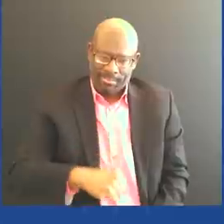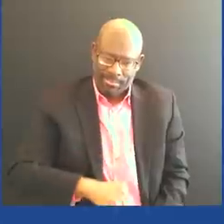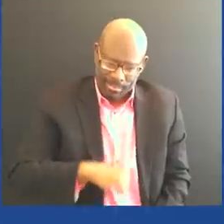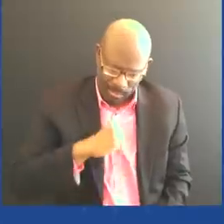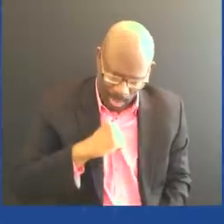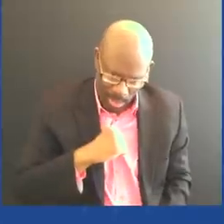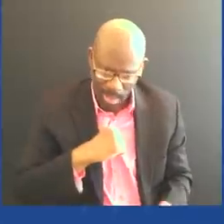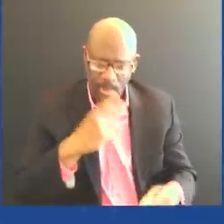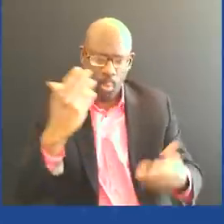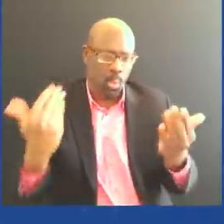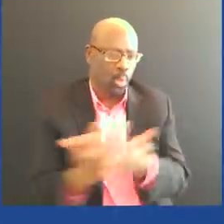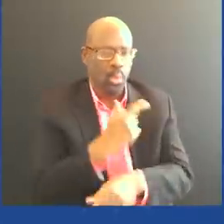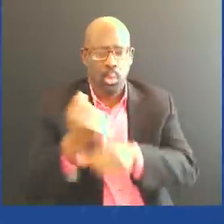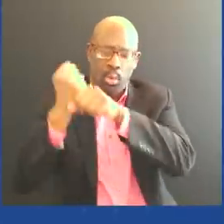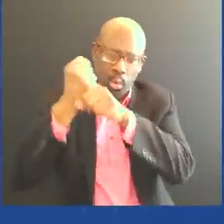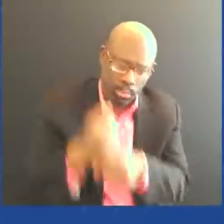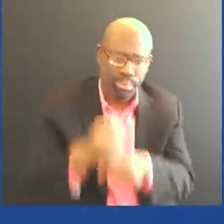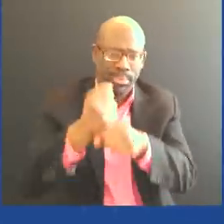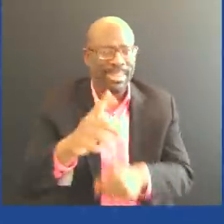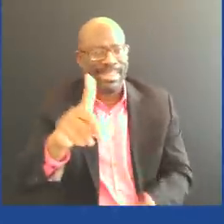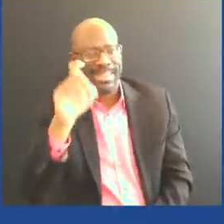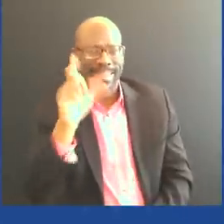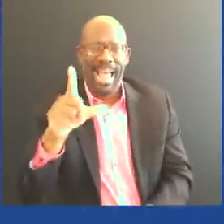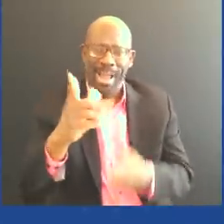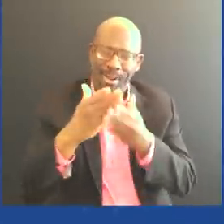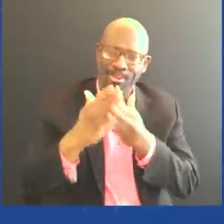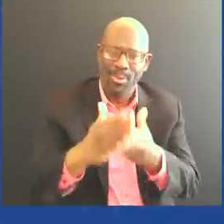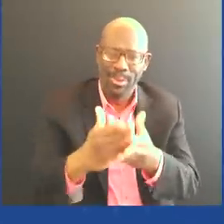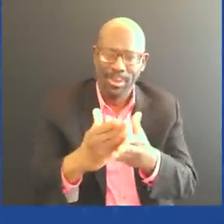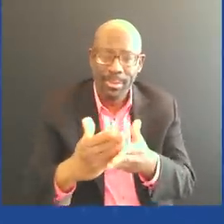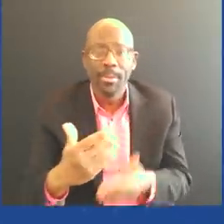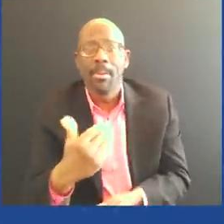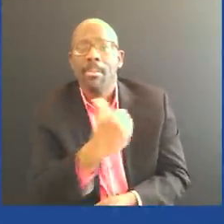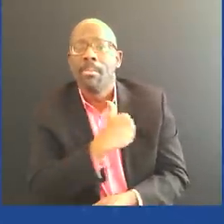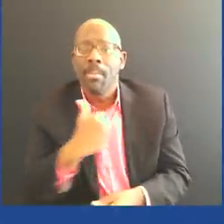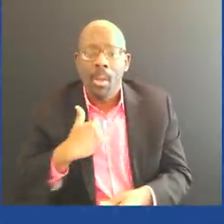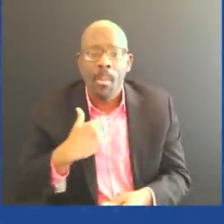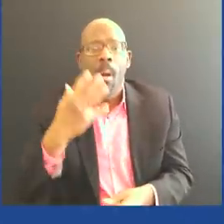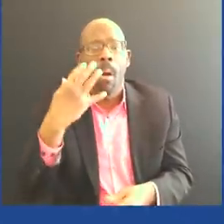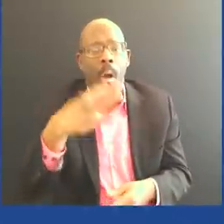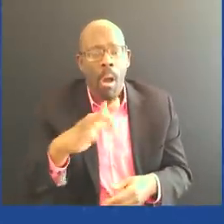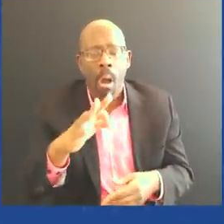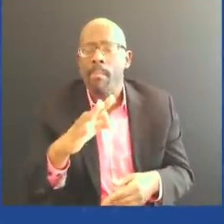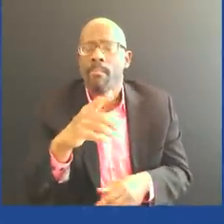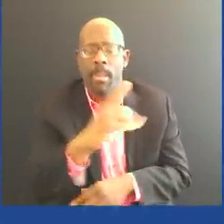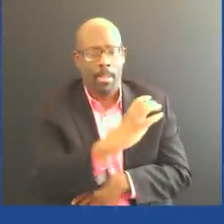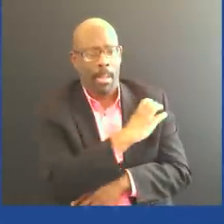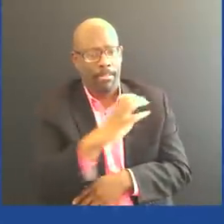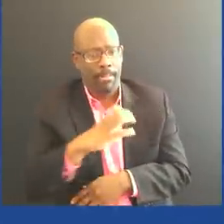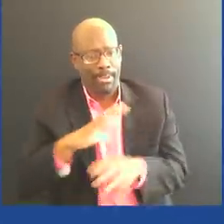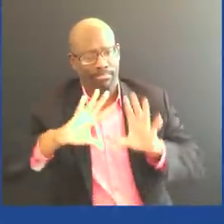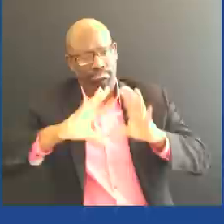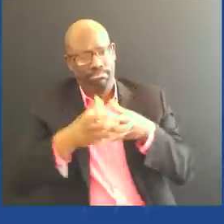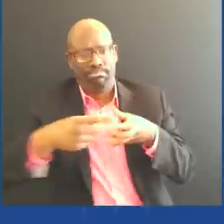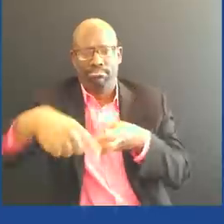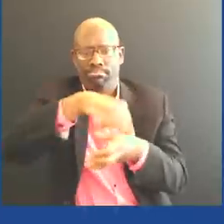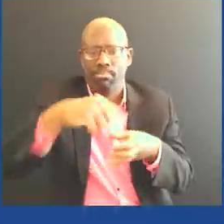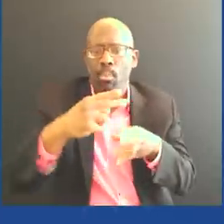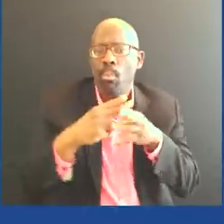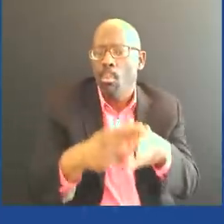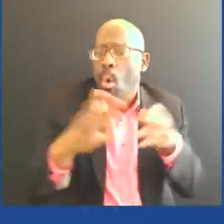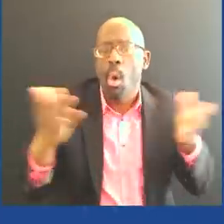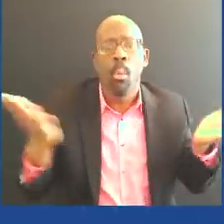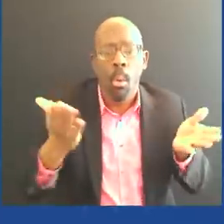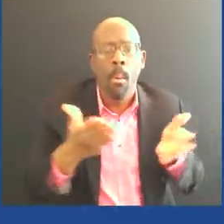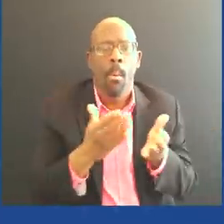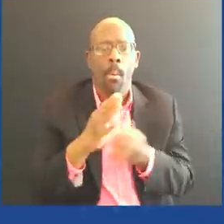to as a boat by members of the submarine community and the crew, will soon join America's Silent Service. Delaware is a Virginia-class submarine, and with